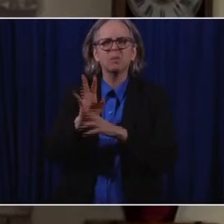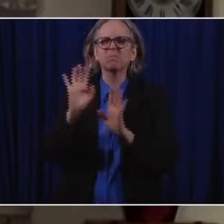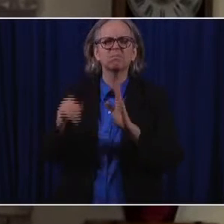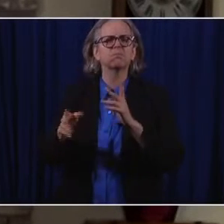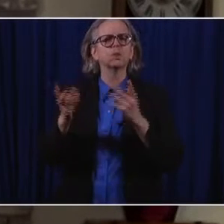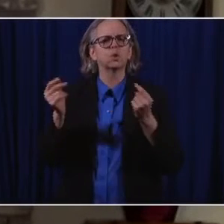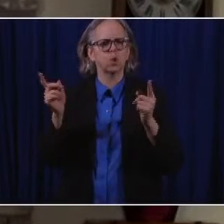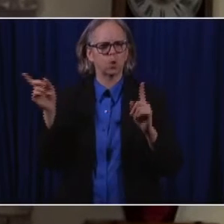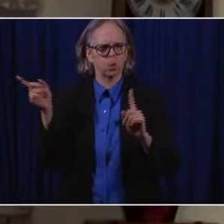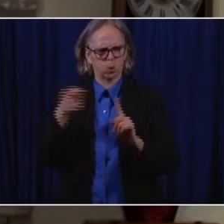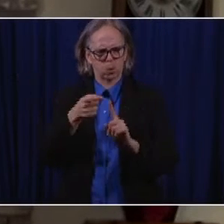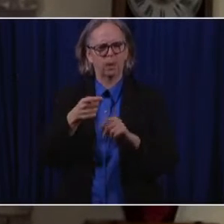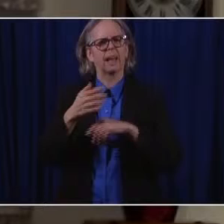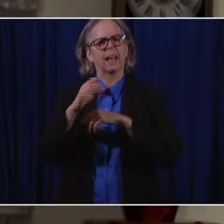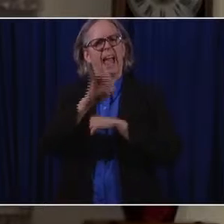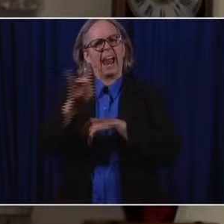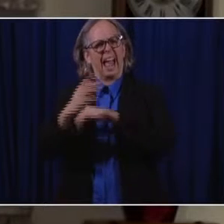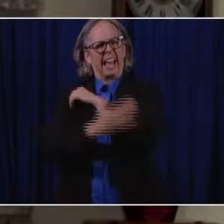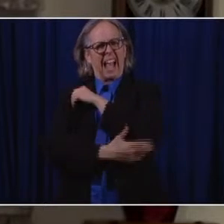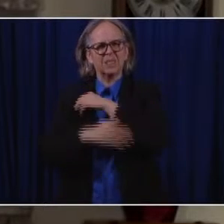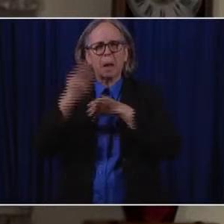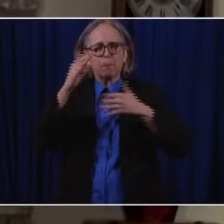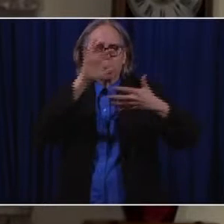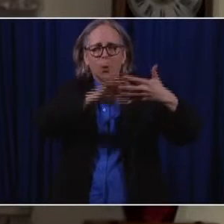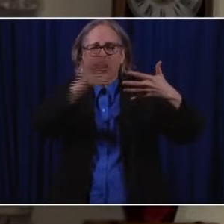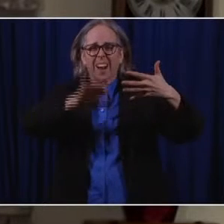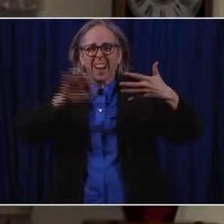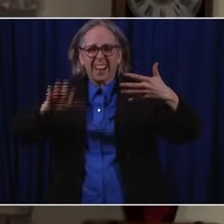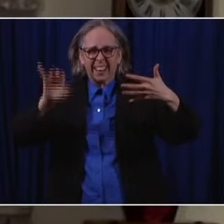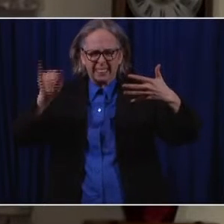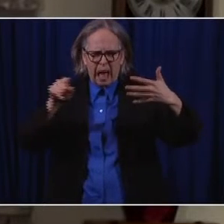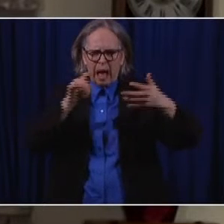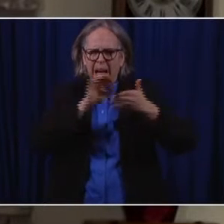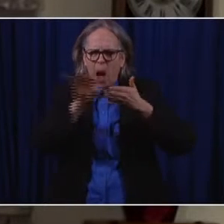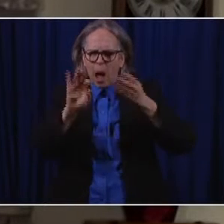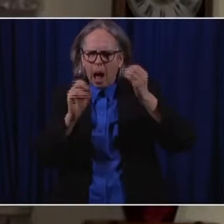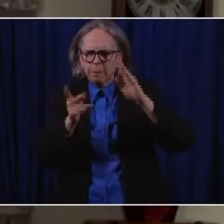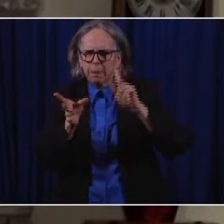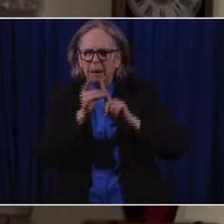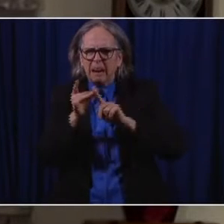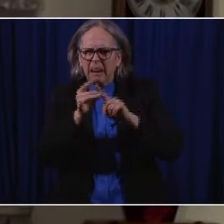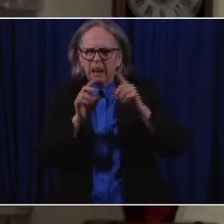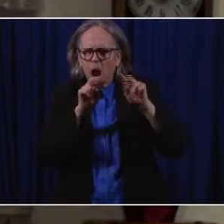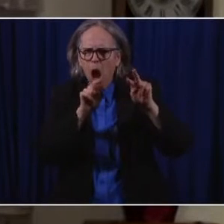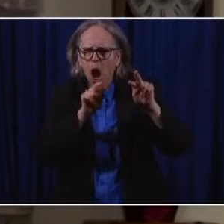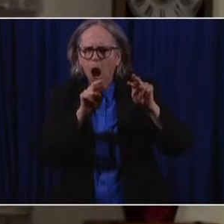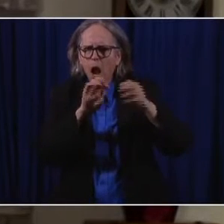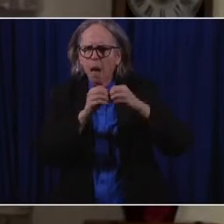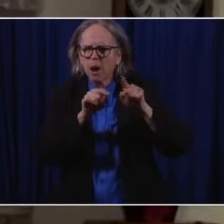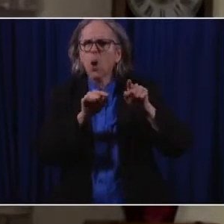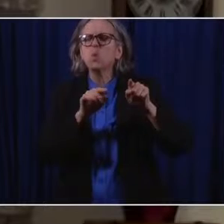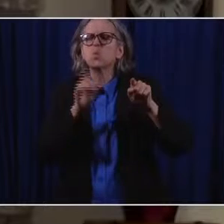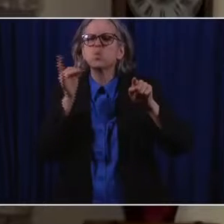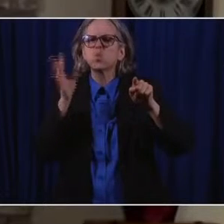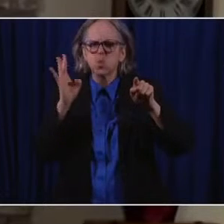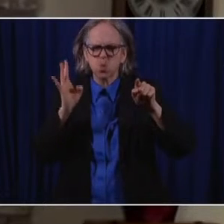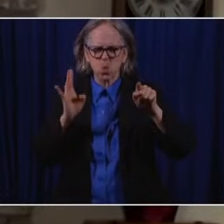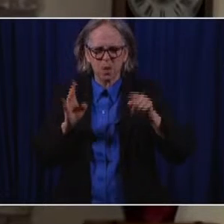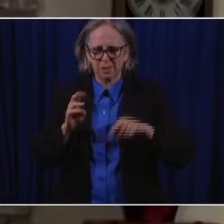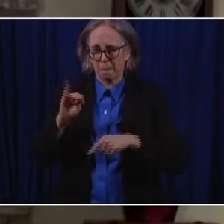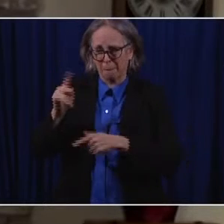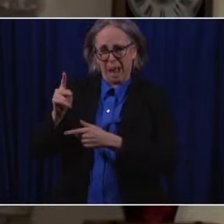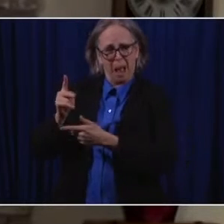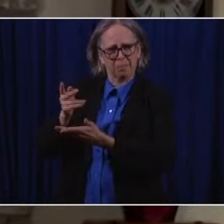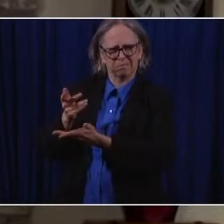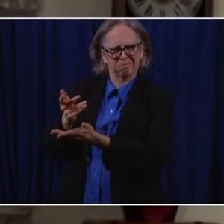county is. So no, there's nothing to be happy about as we look at these numbers. Now, the